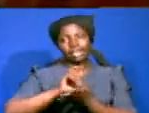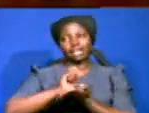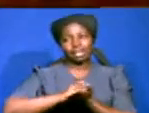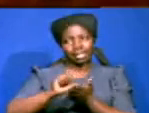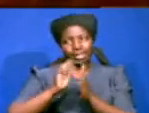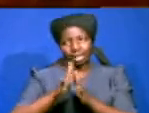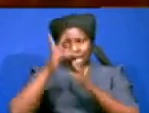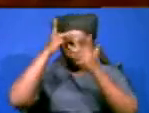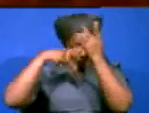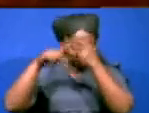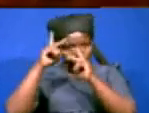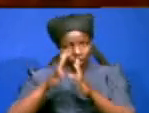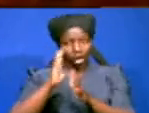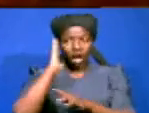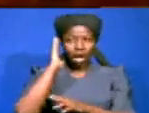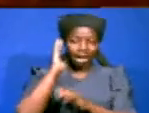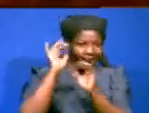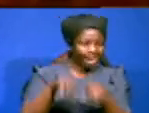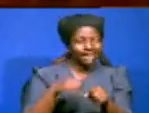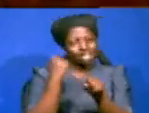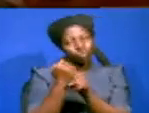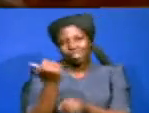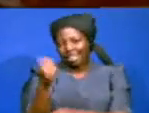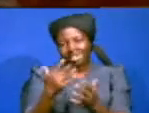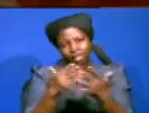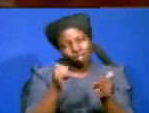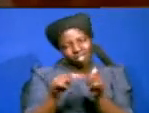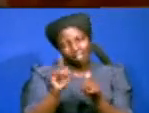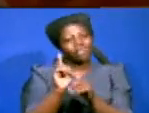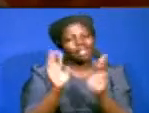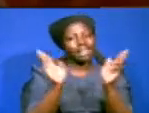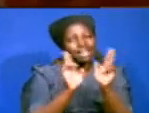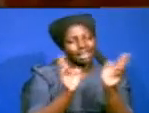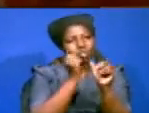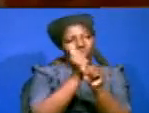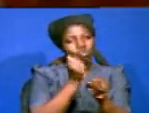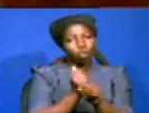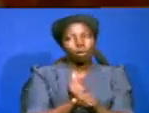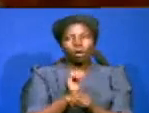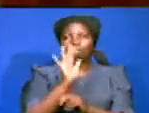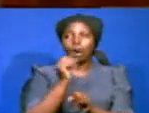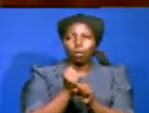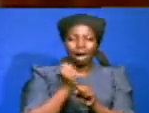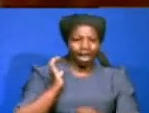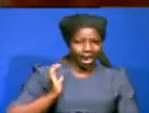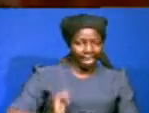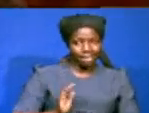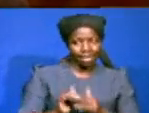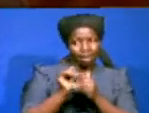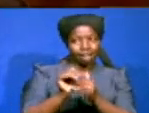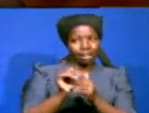Professor Magoha would approach any task that he set out to do. His work ethics was driven by one singular